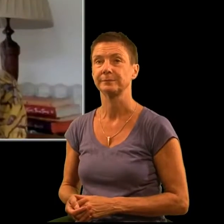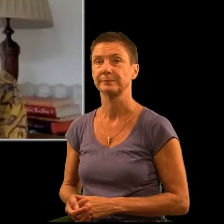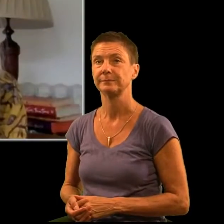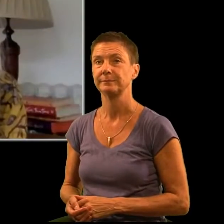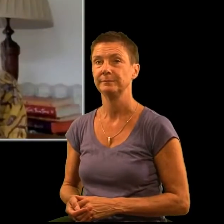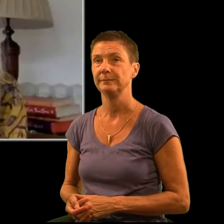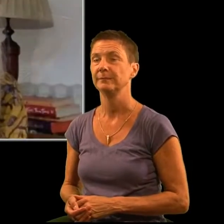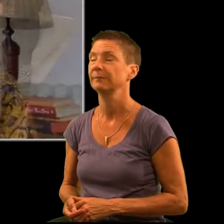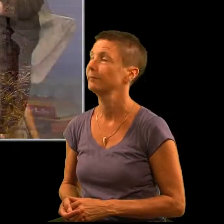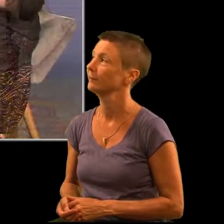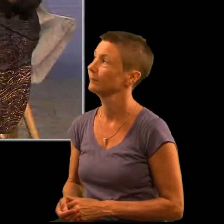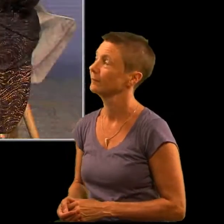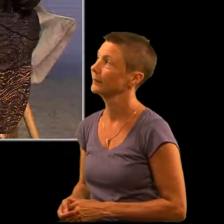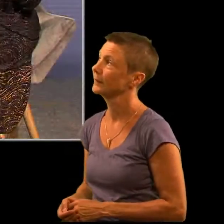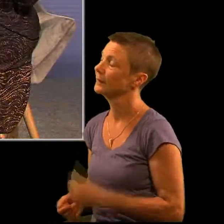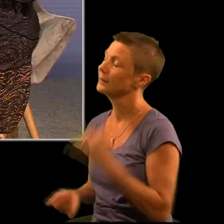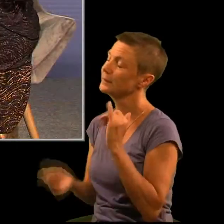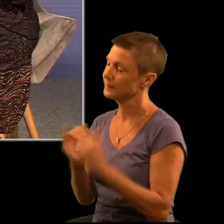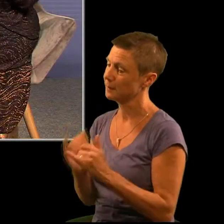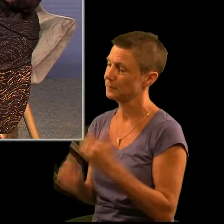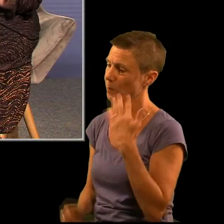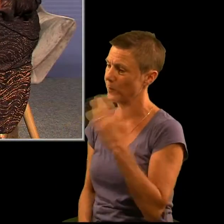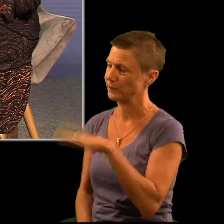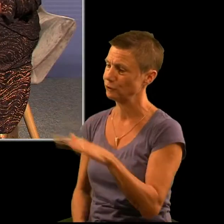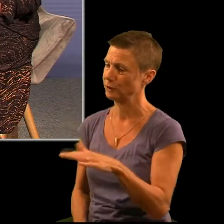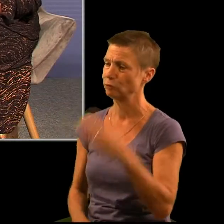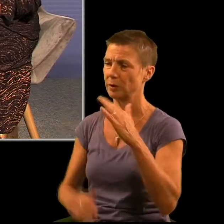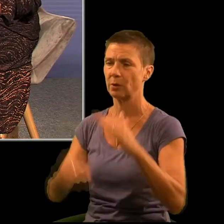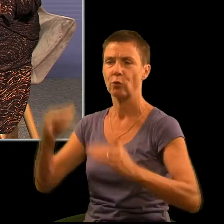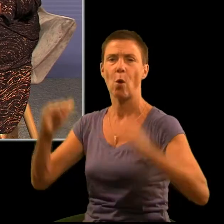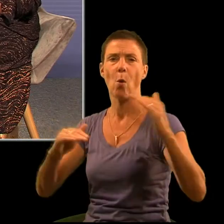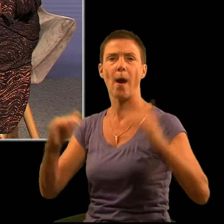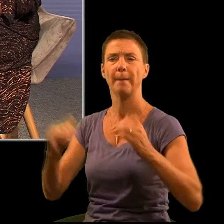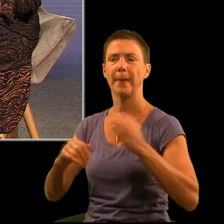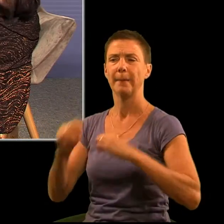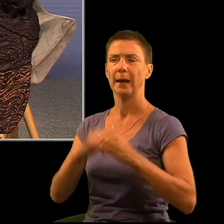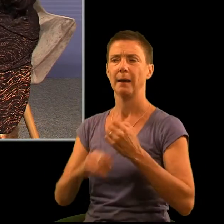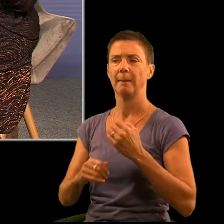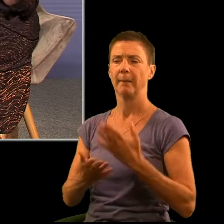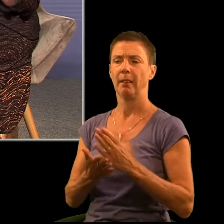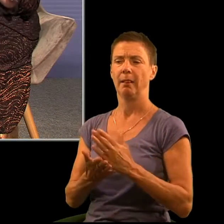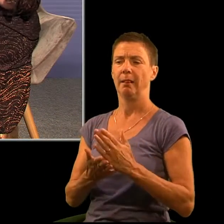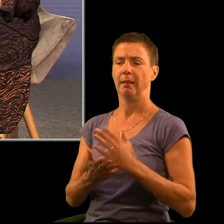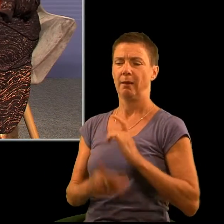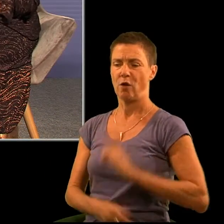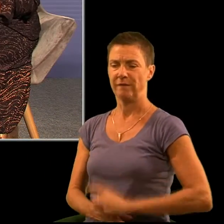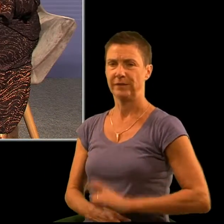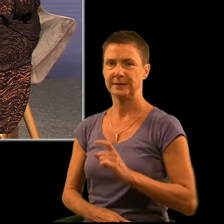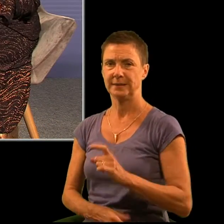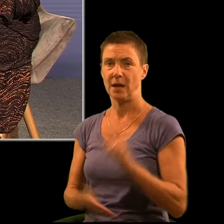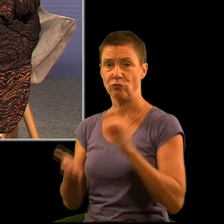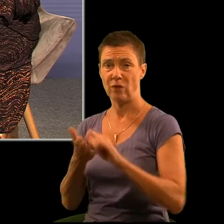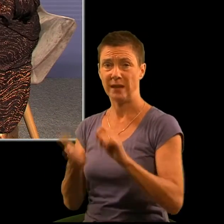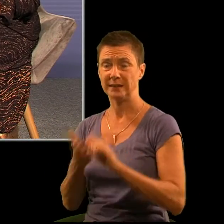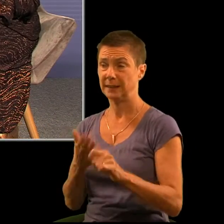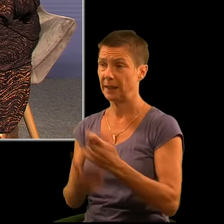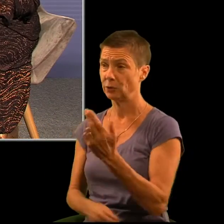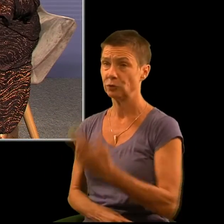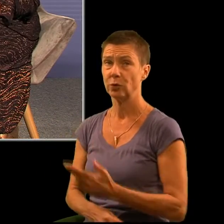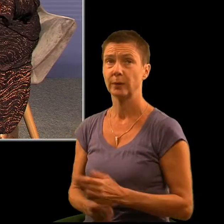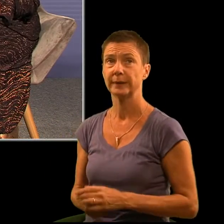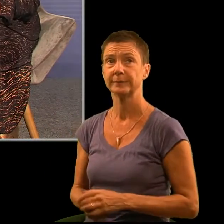Really. Sometimes when children when they get a bit older, they start to not be so confident at drawing and writing, don't they? Writing,